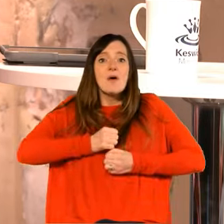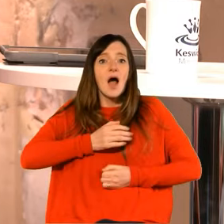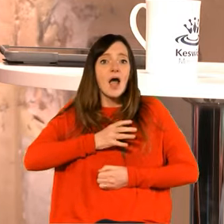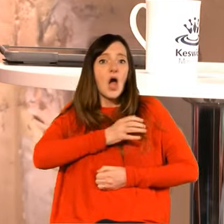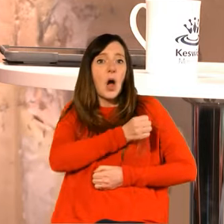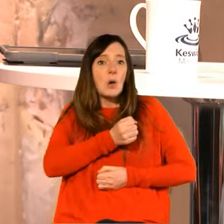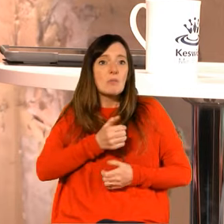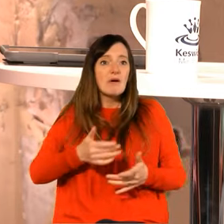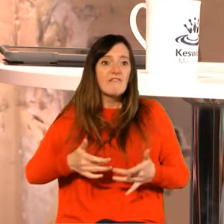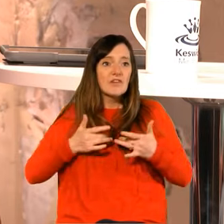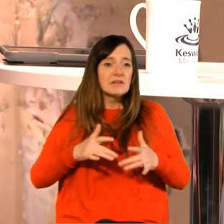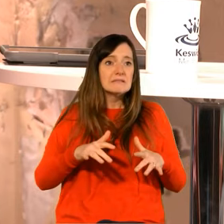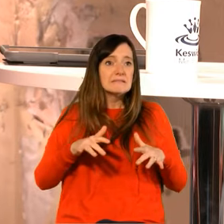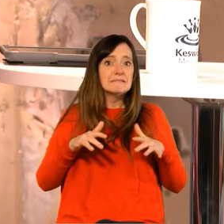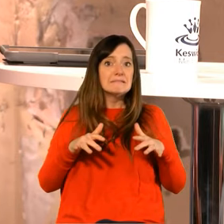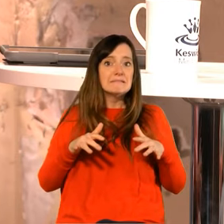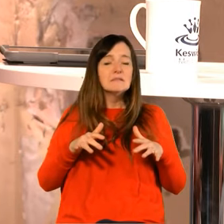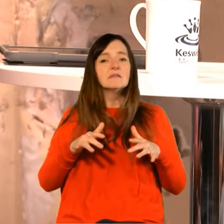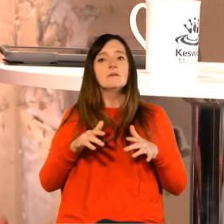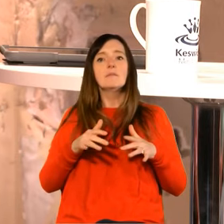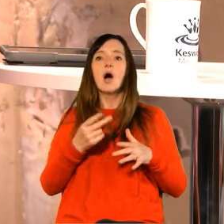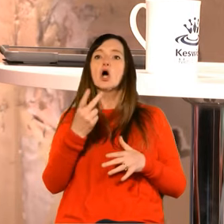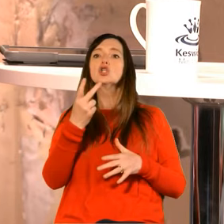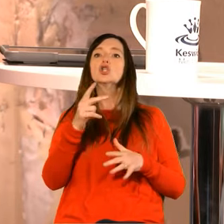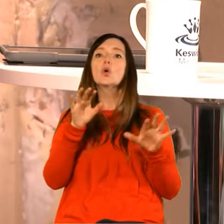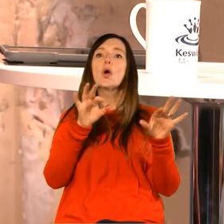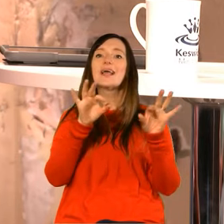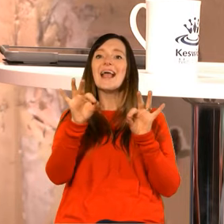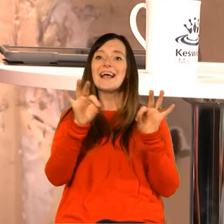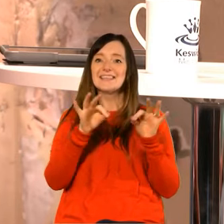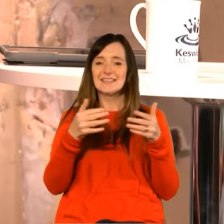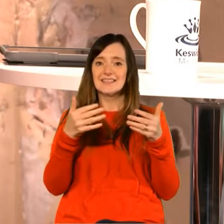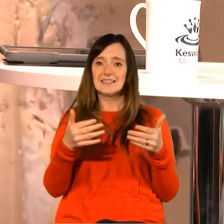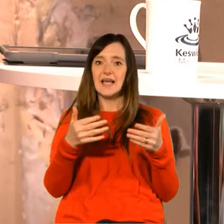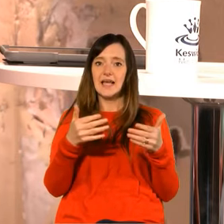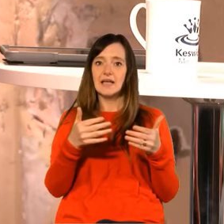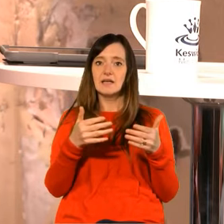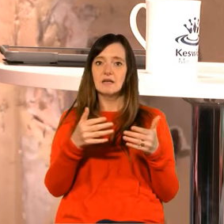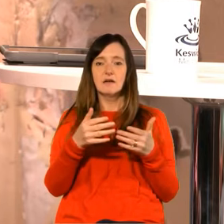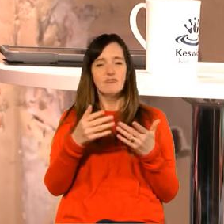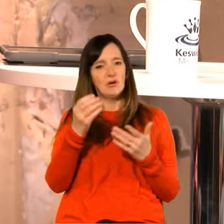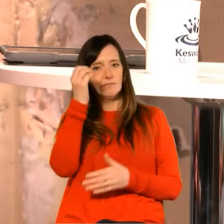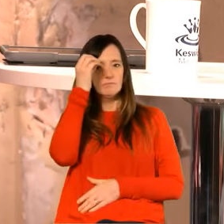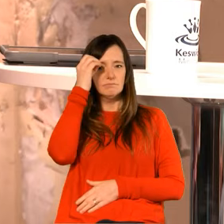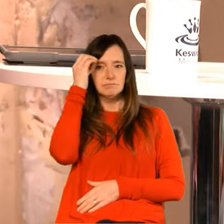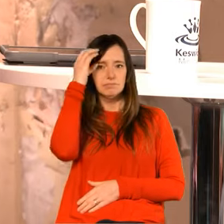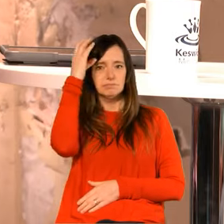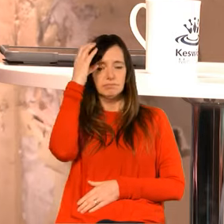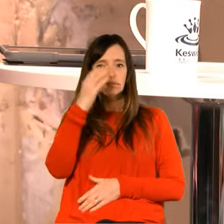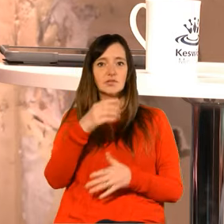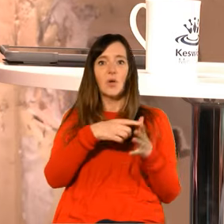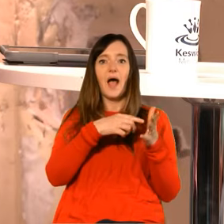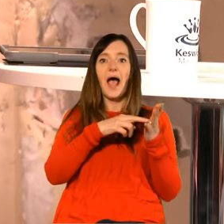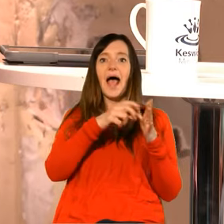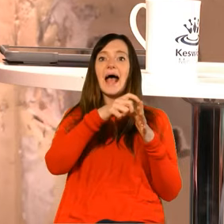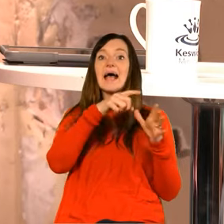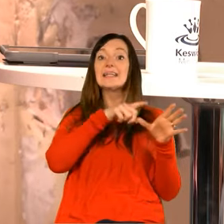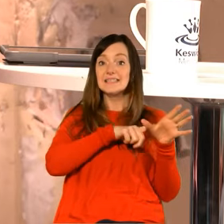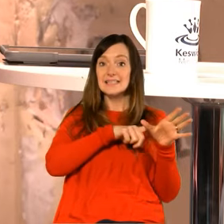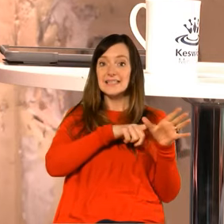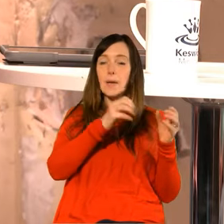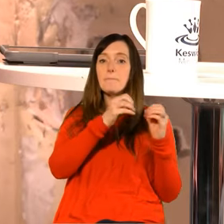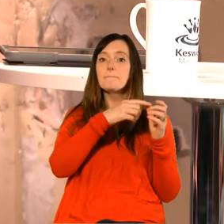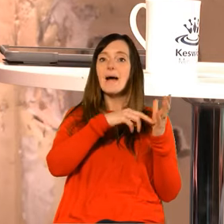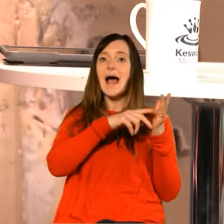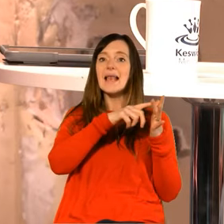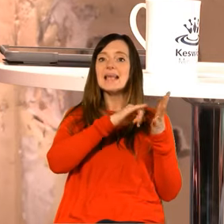two guests today couldn't be more qualified to talk to this issue. Today we're going to be joined by Andy Bannister, who is the director